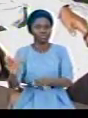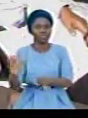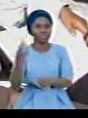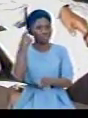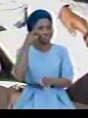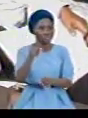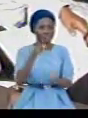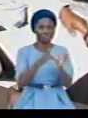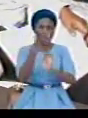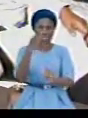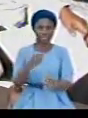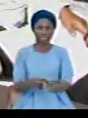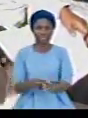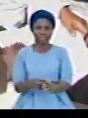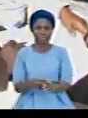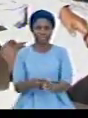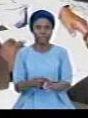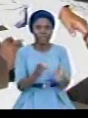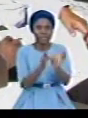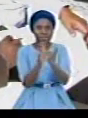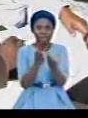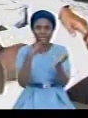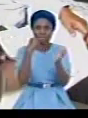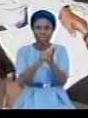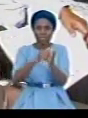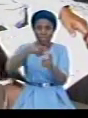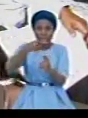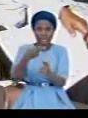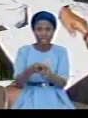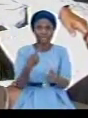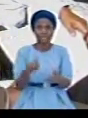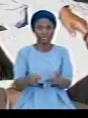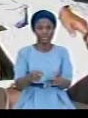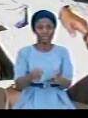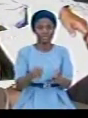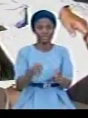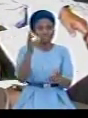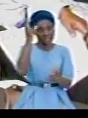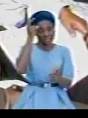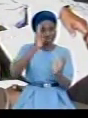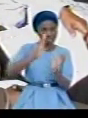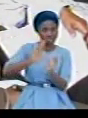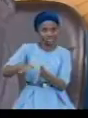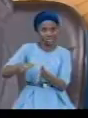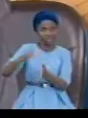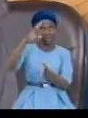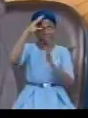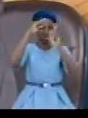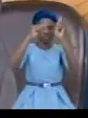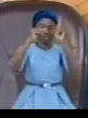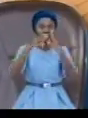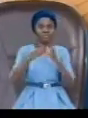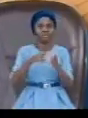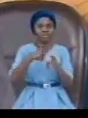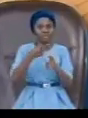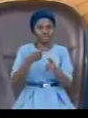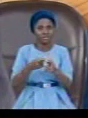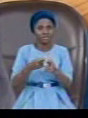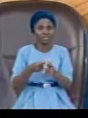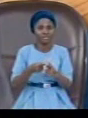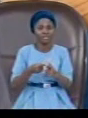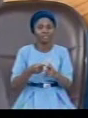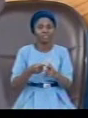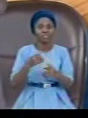Then the devil leaveth him, and behold, angels came and ministered